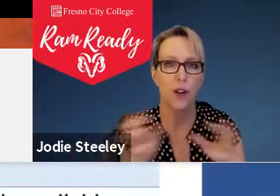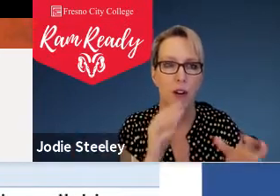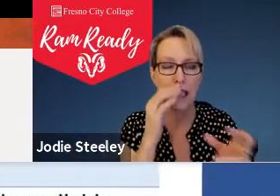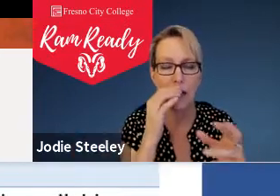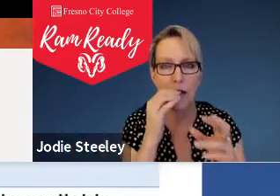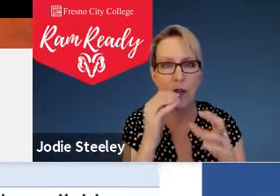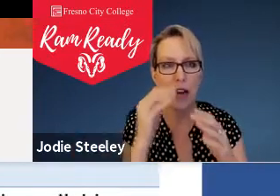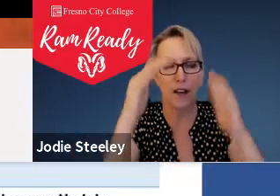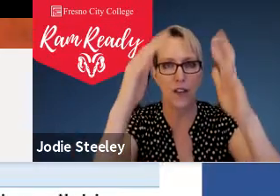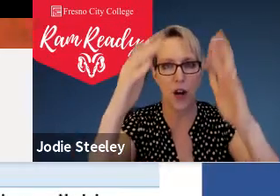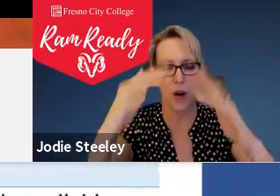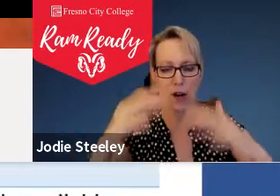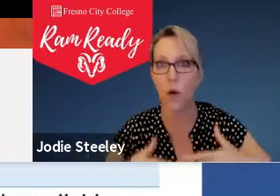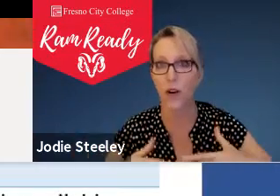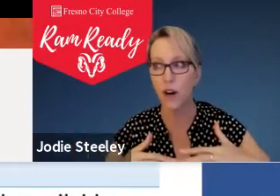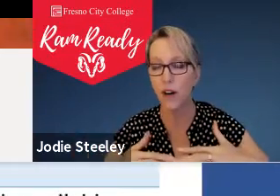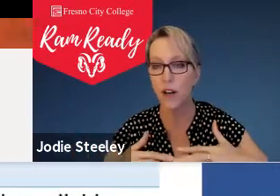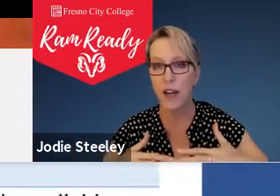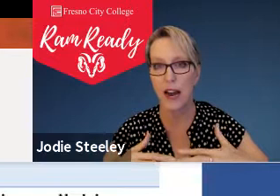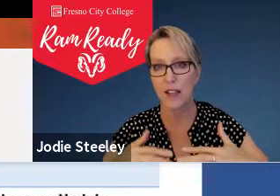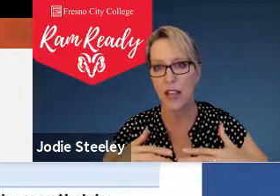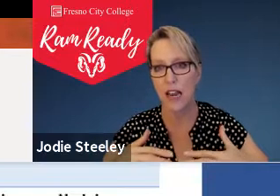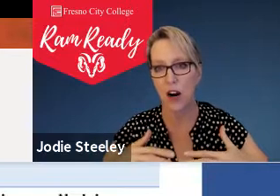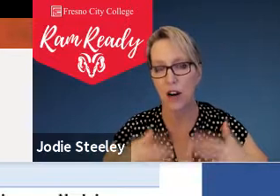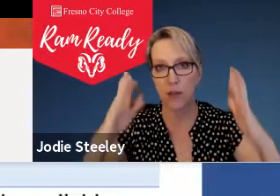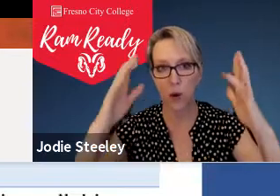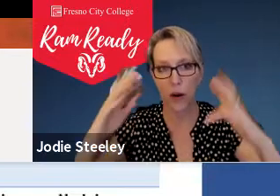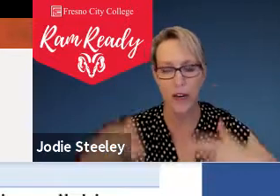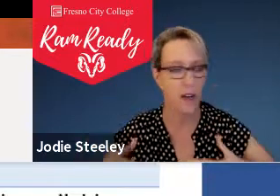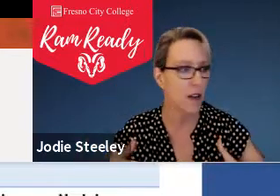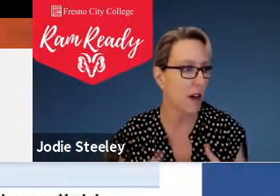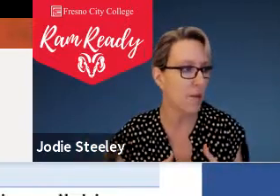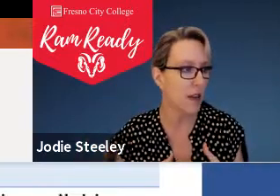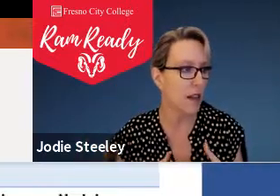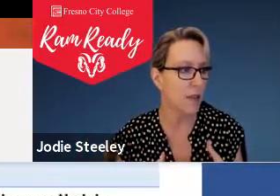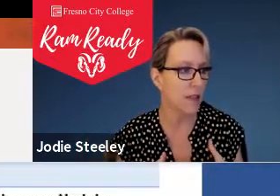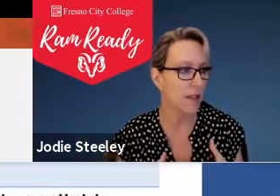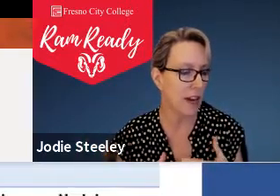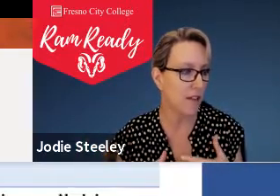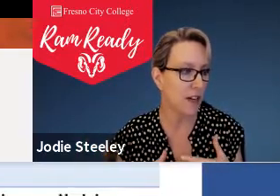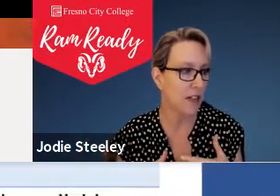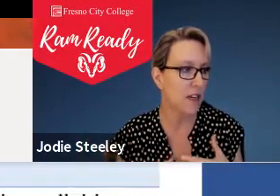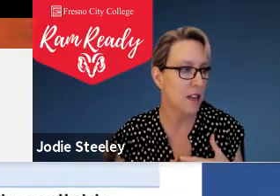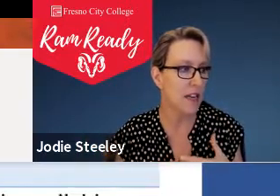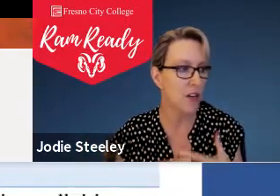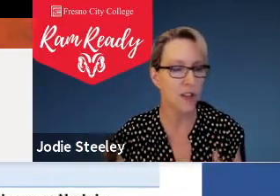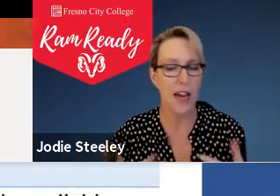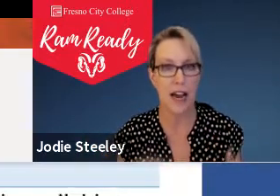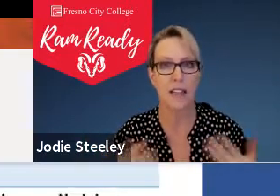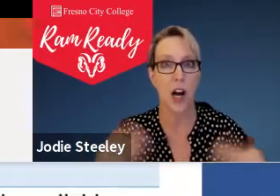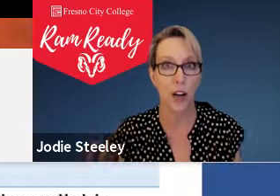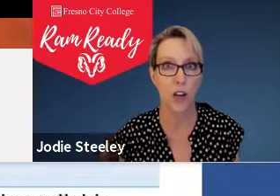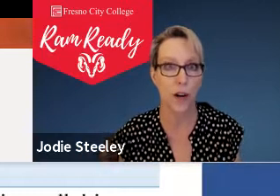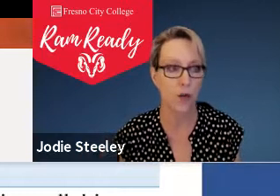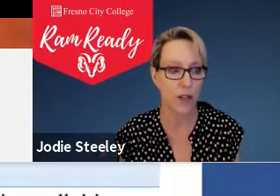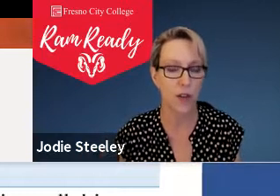to. So they don't have to go in order as they are exploring the elements of Canvas. They can use that as